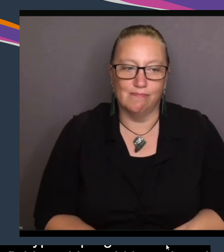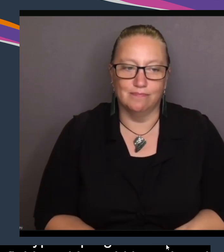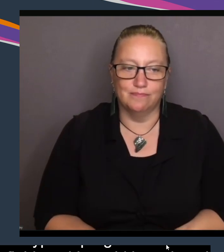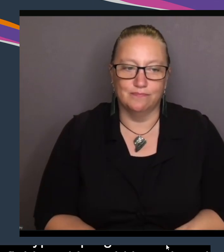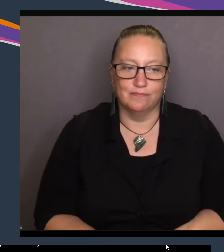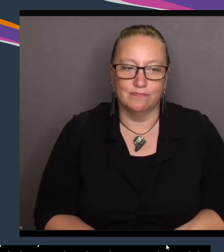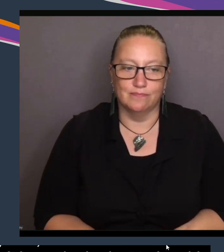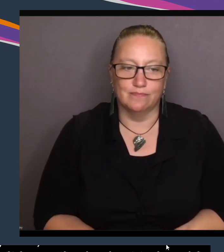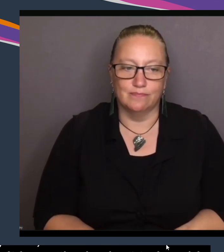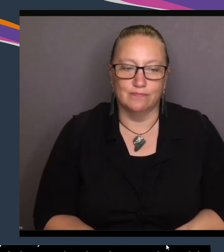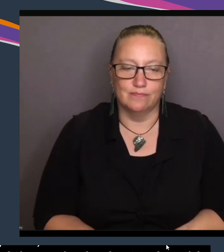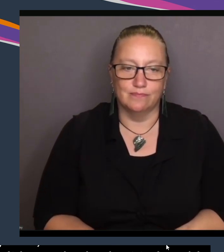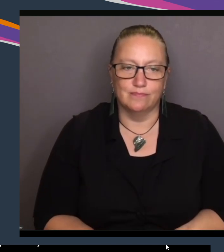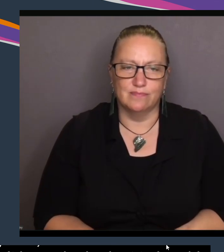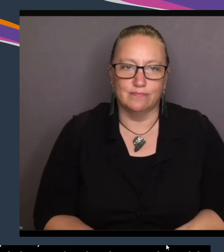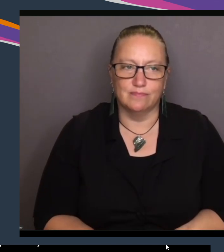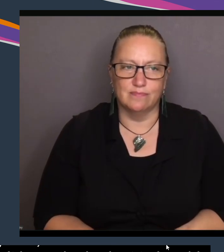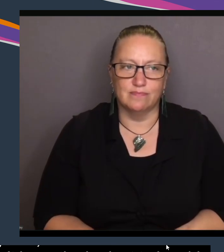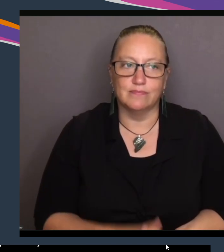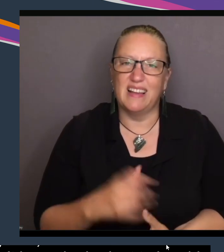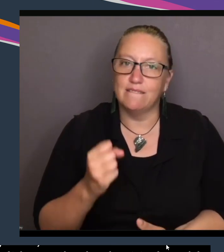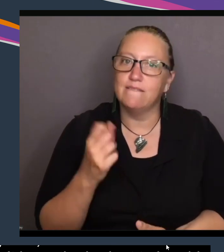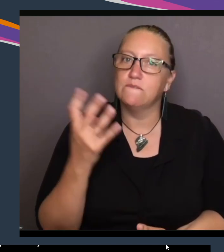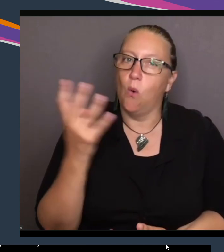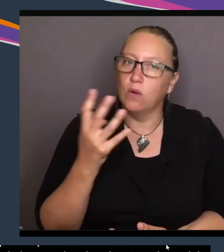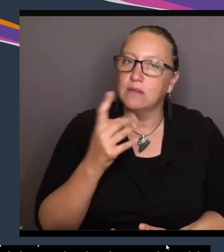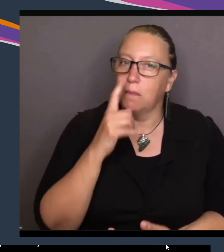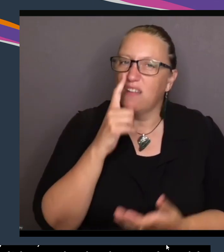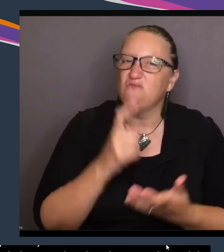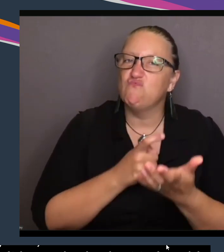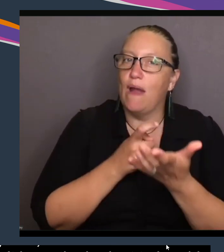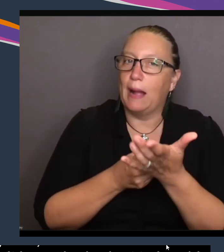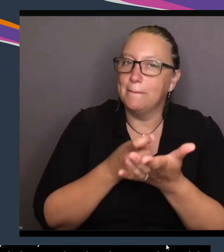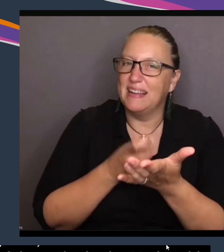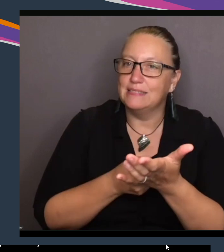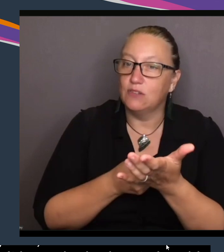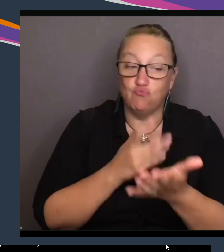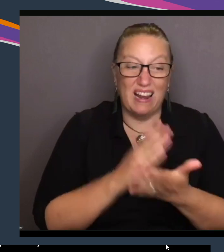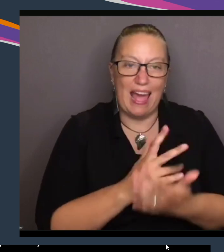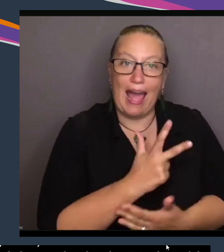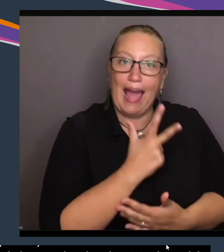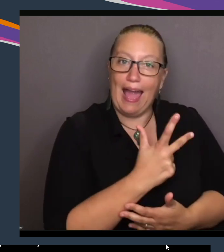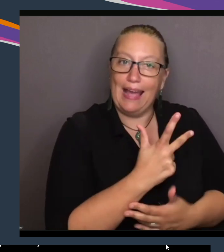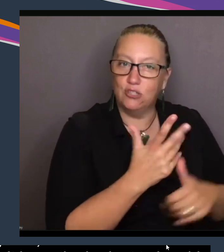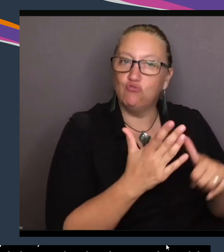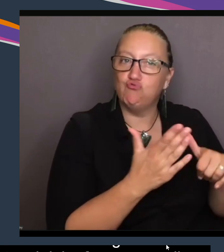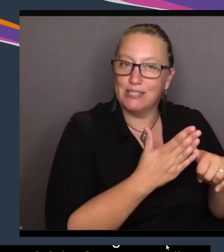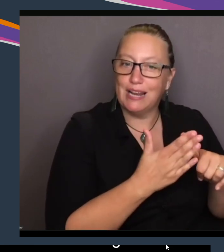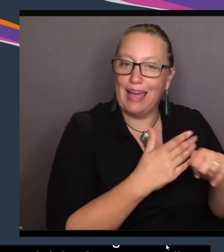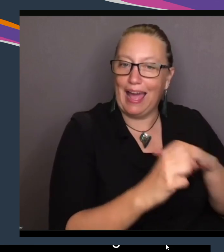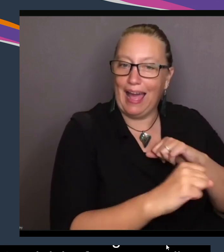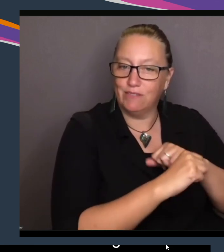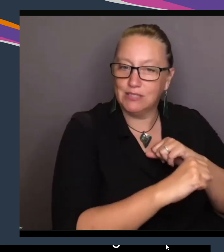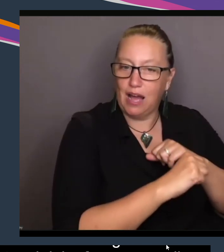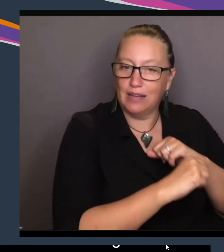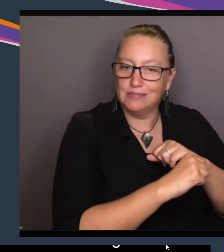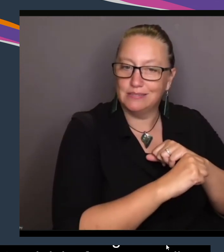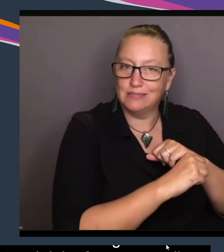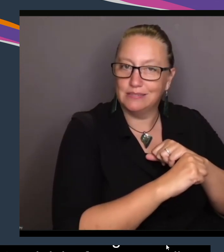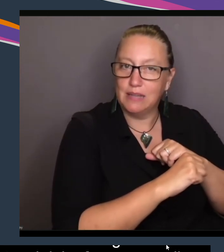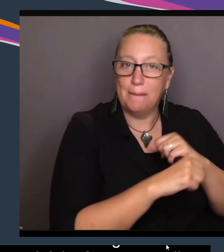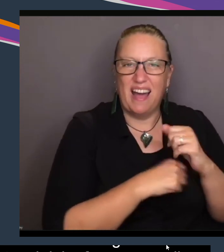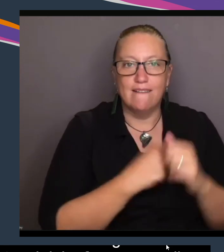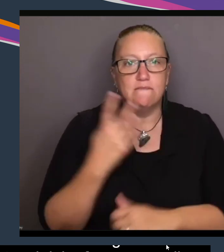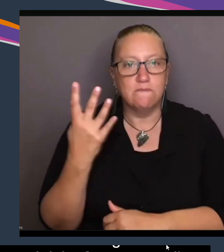funding, and 14 were recommended, which was more than the 8 positions we originally advertised. I would like to